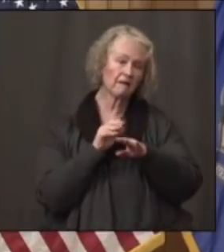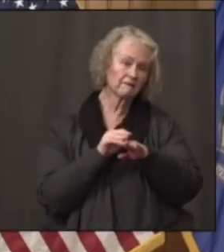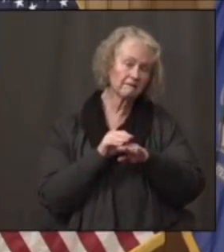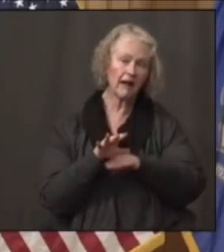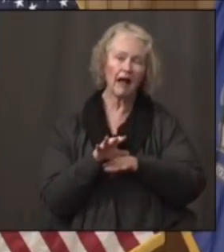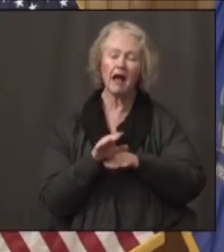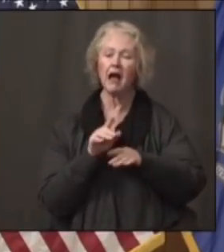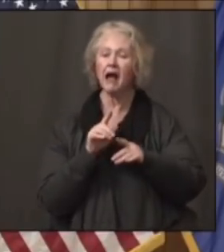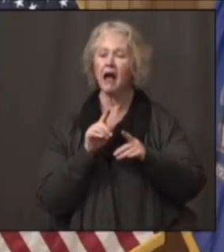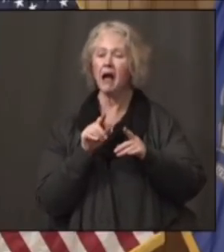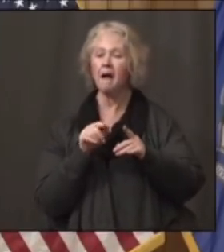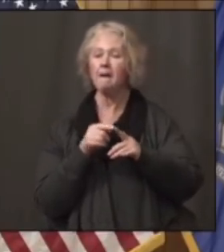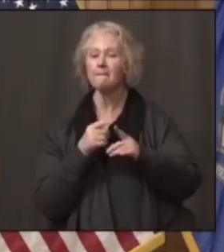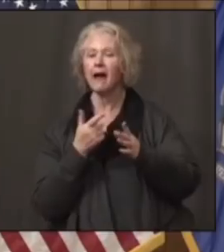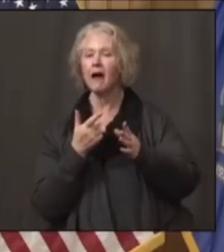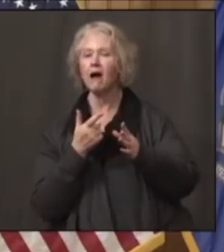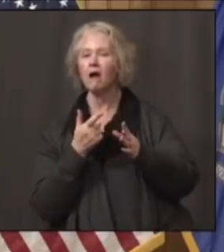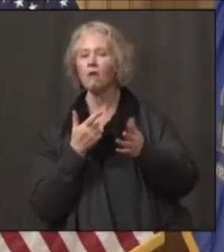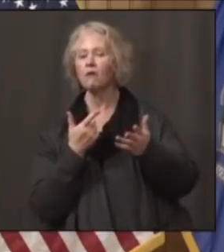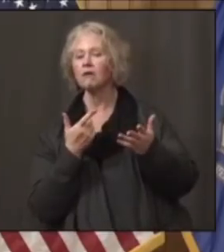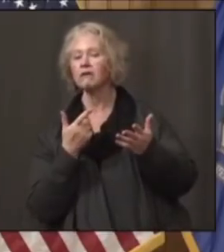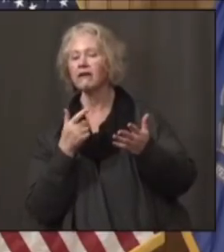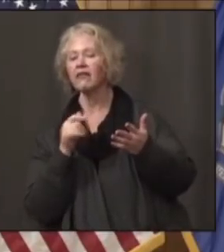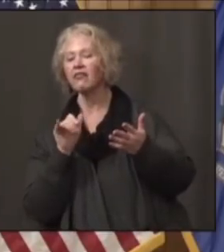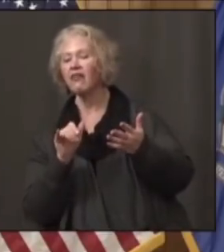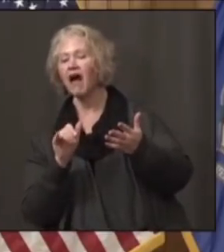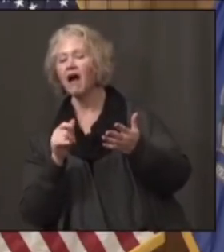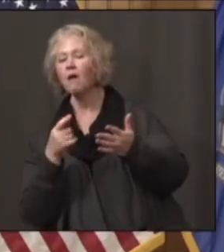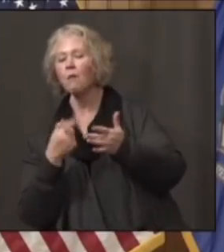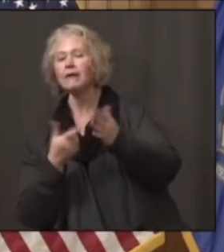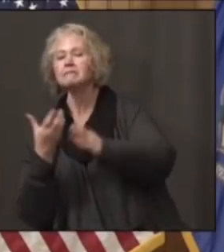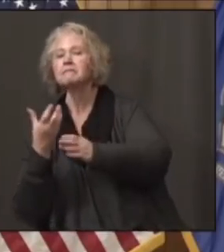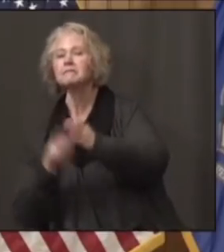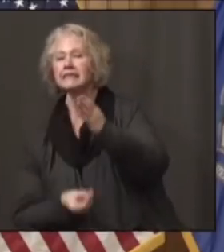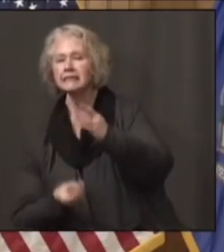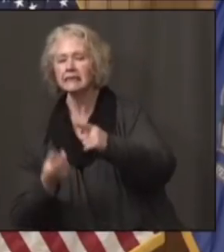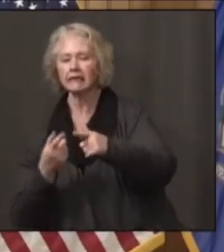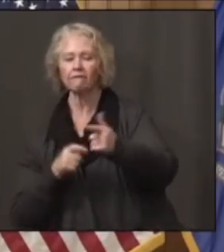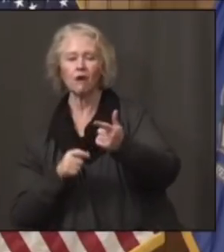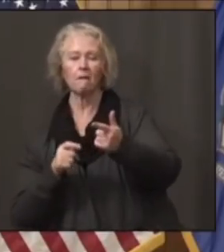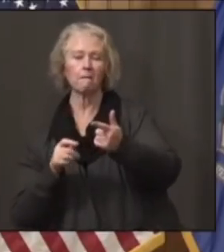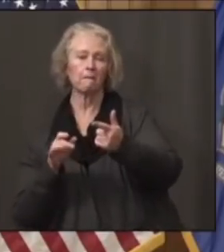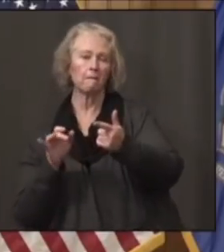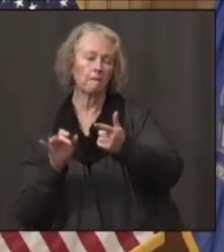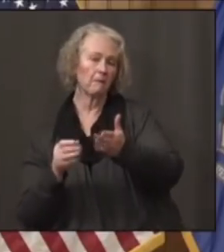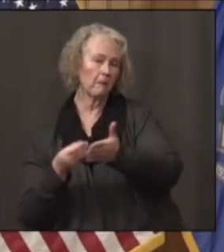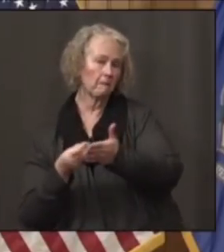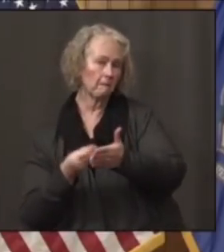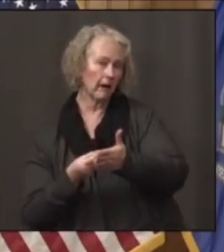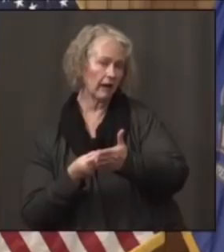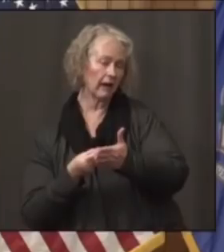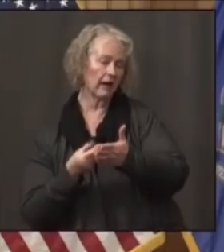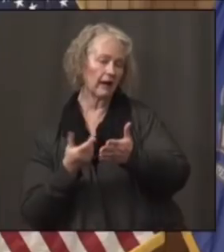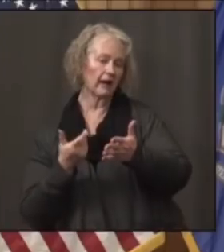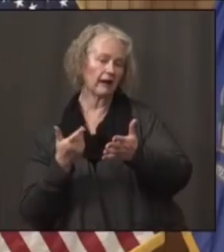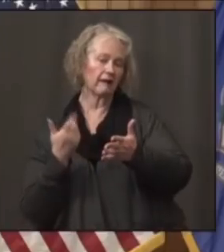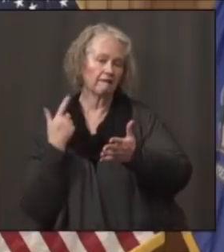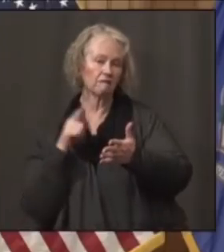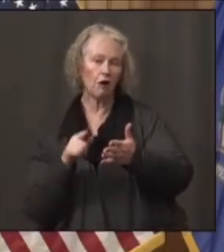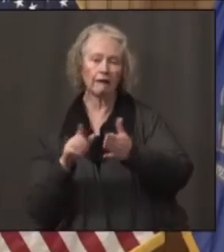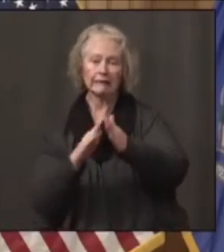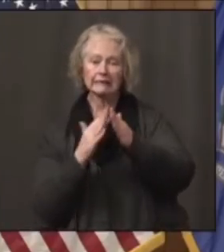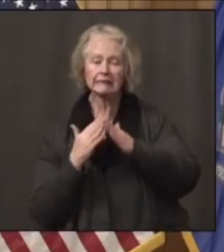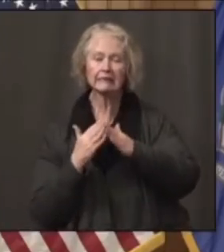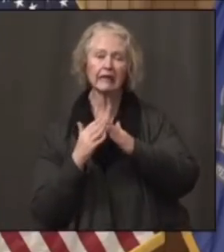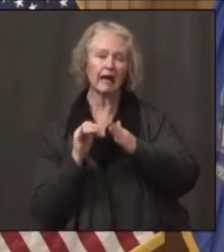the part that's not in the package that's being announced or being negotiated, and that is the direct aid to municipalities